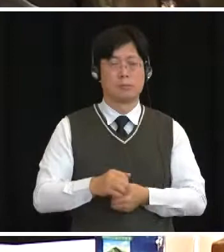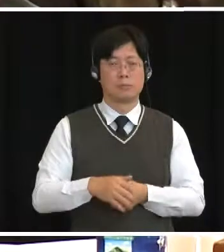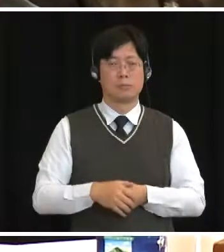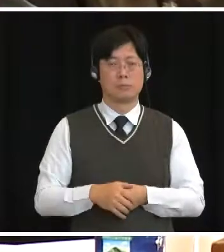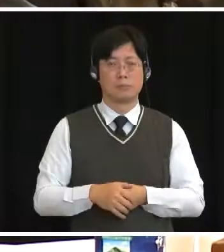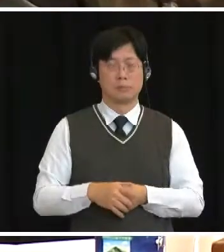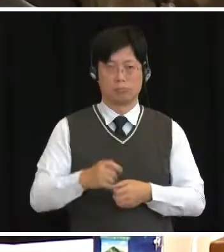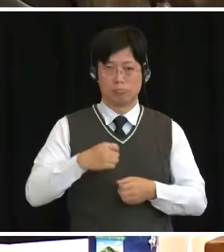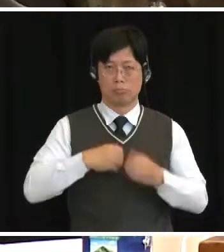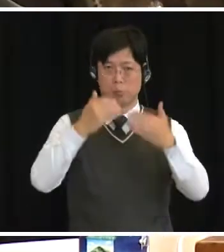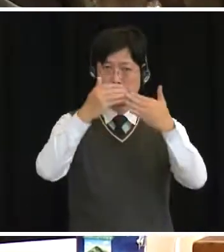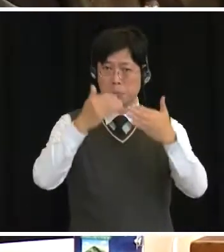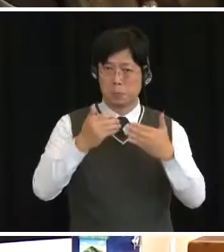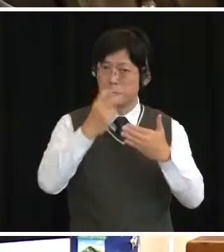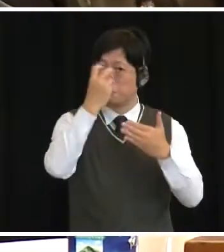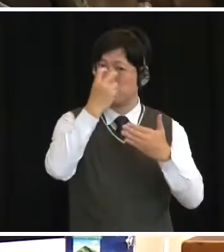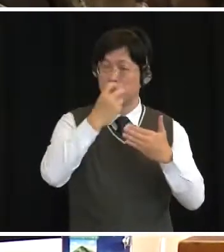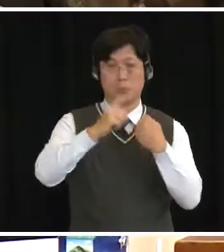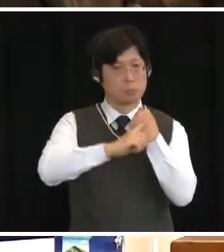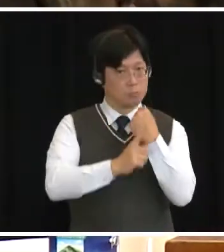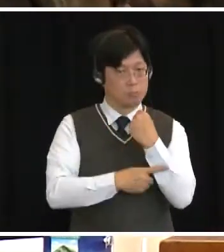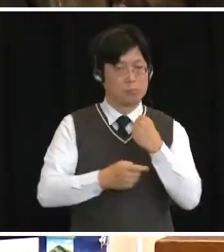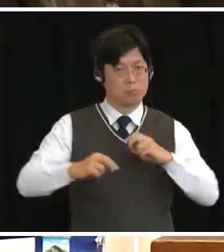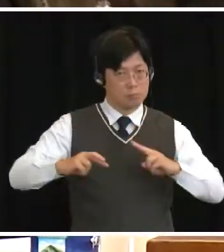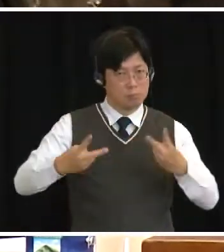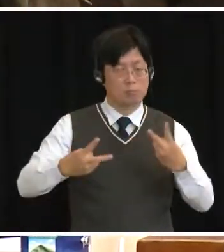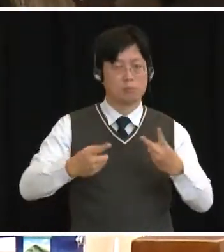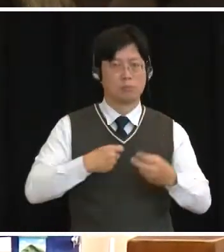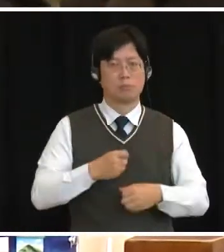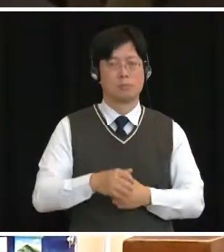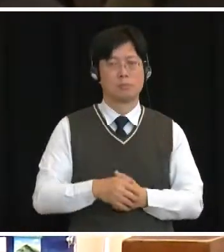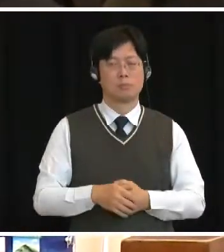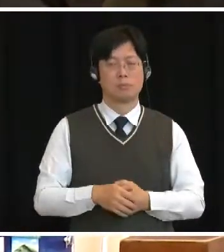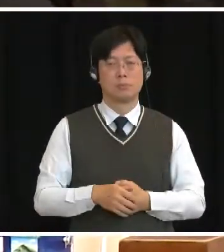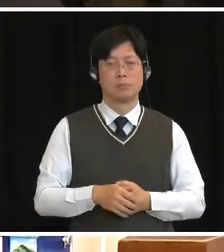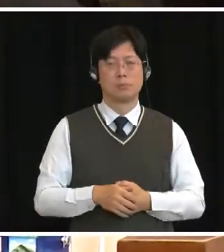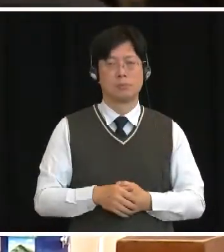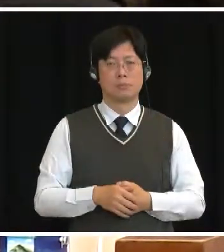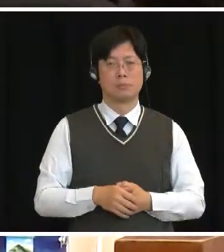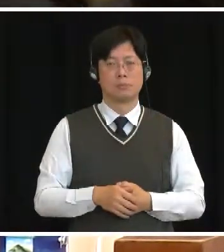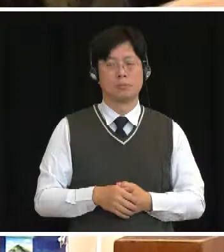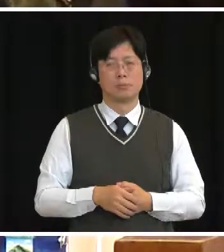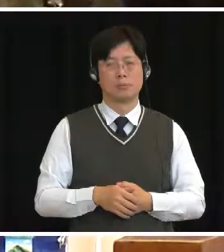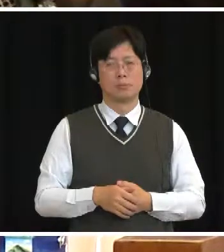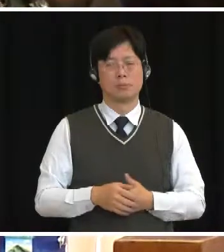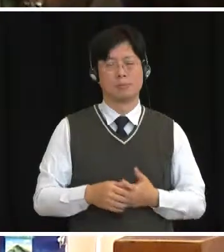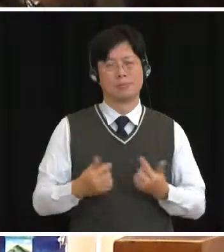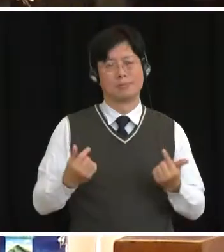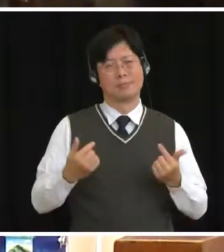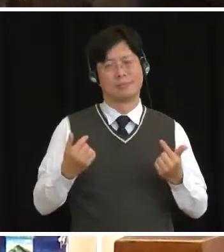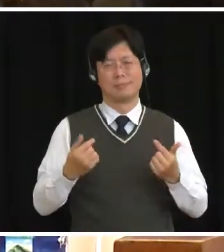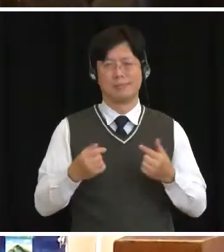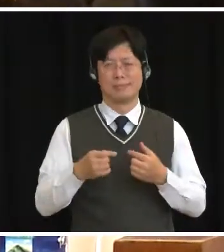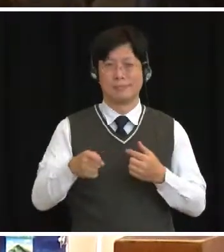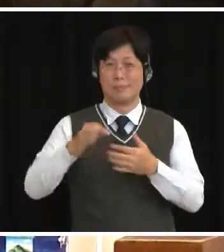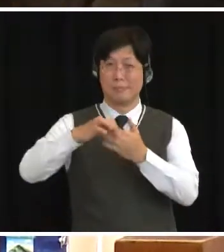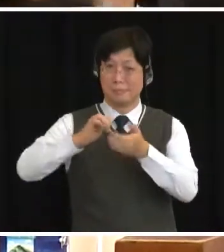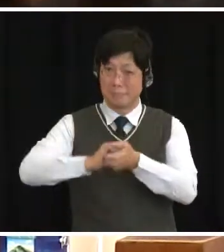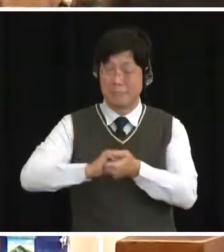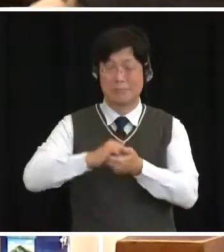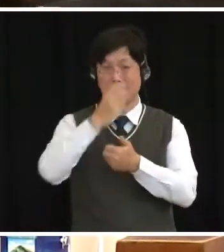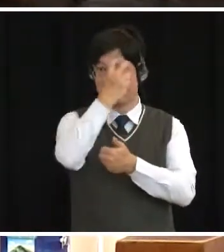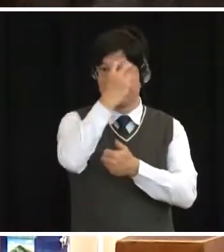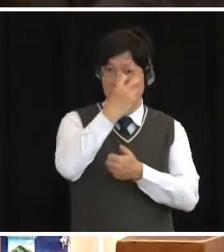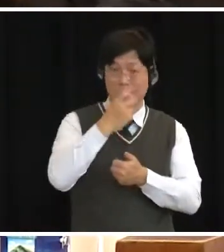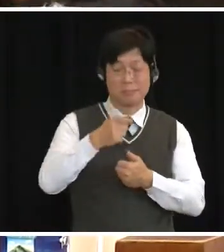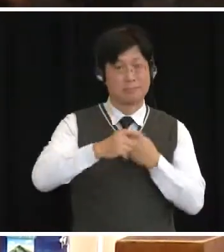we want to make sure that all our law is in line with the CRC provisions. But the first step